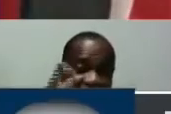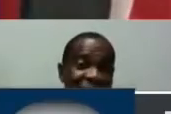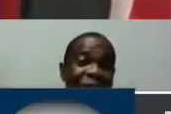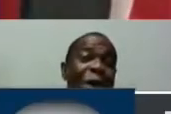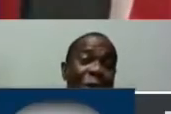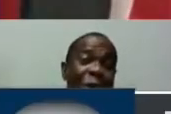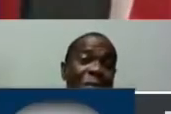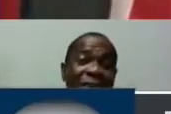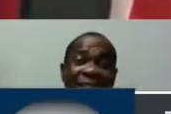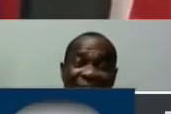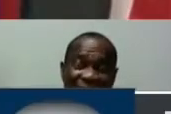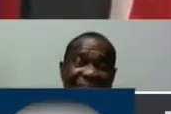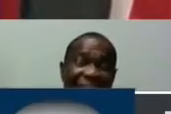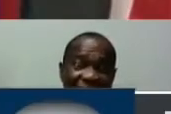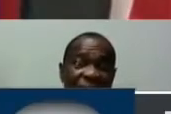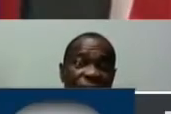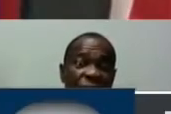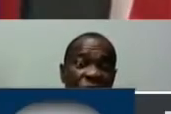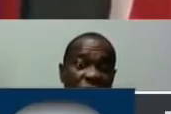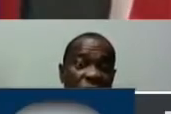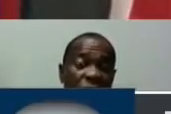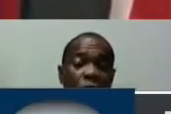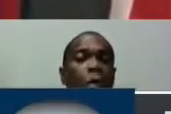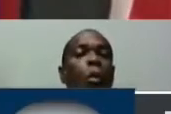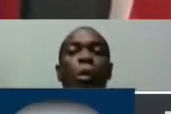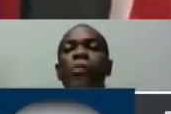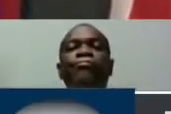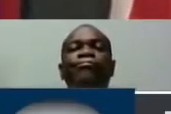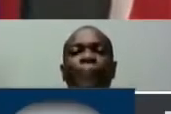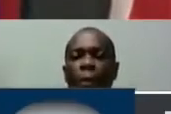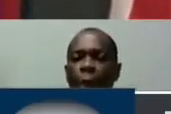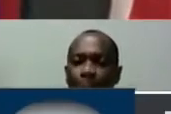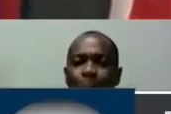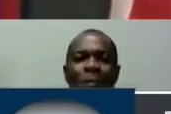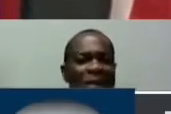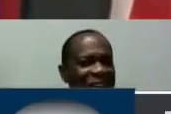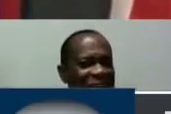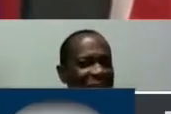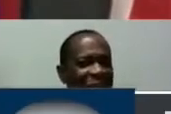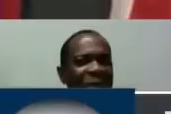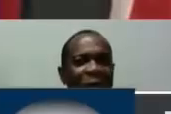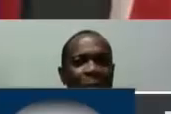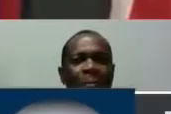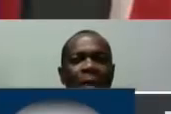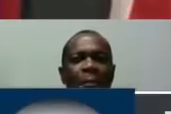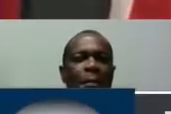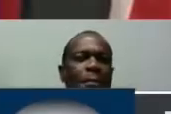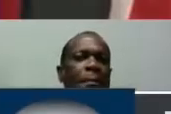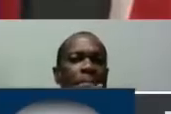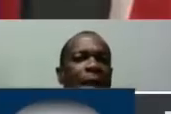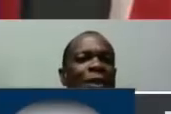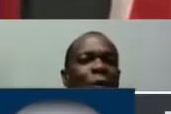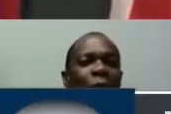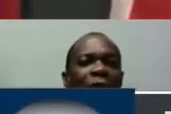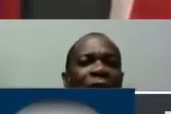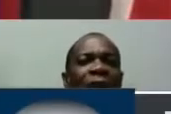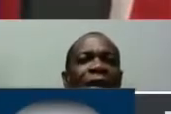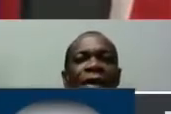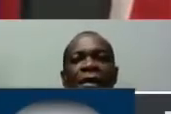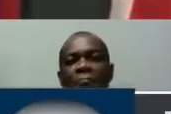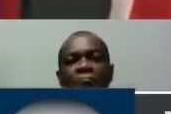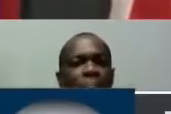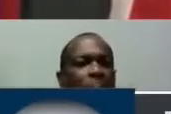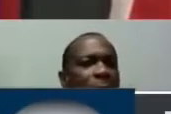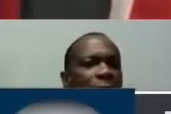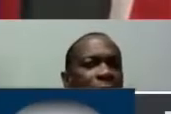up our economy to be able to have a livelihood for most people. But we knew